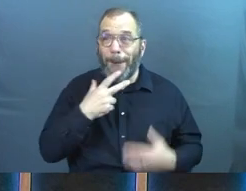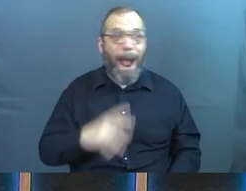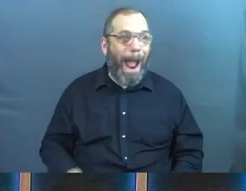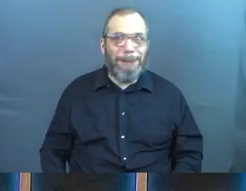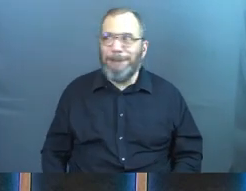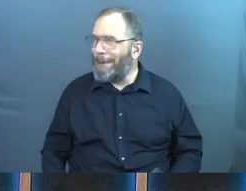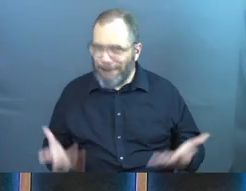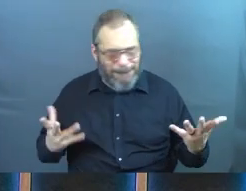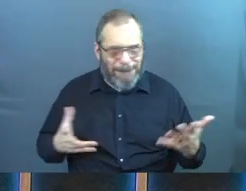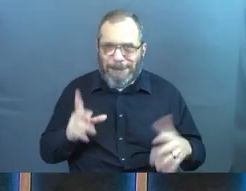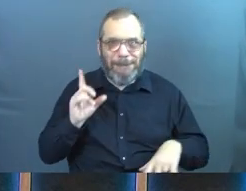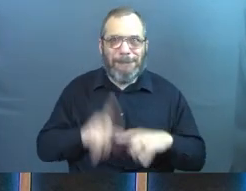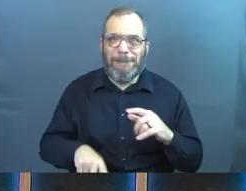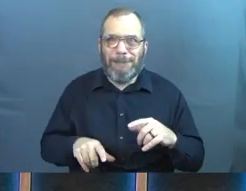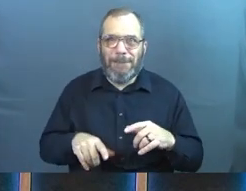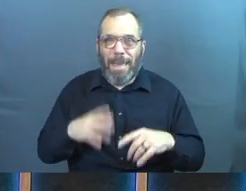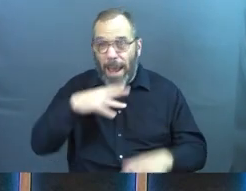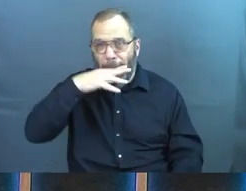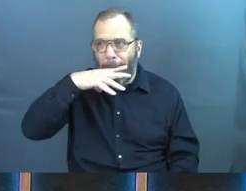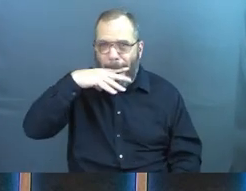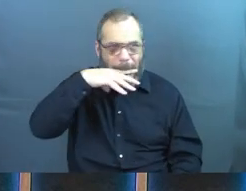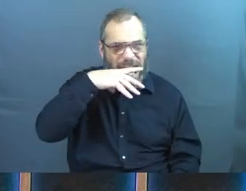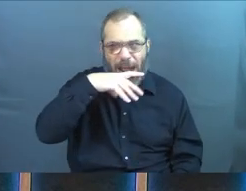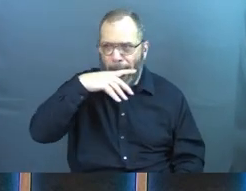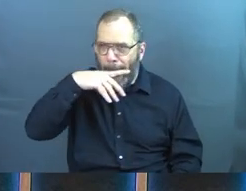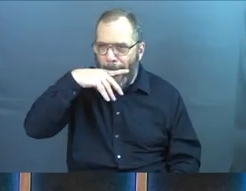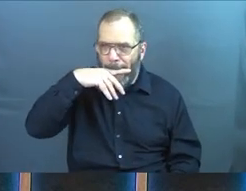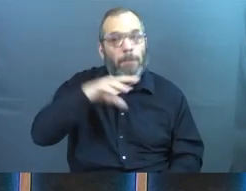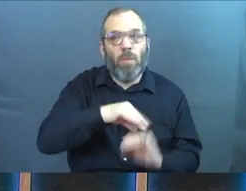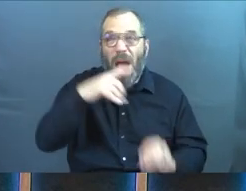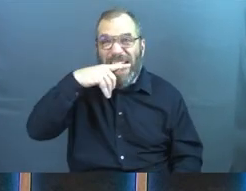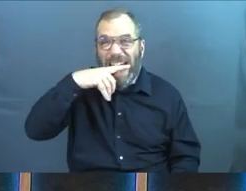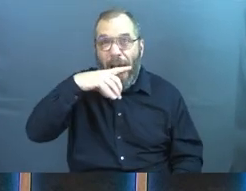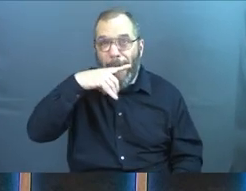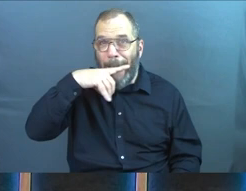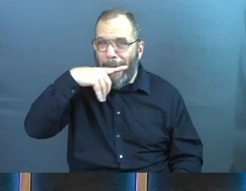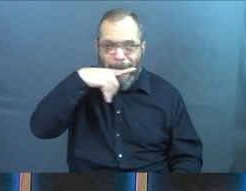away from him. So he can gum you, for sure.